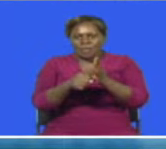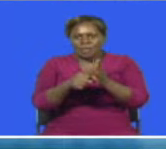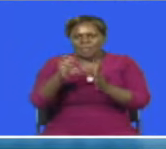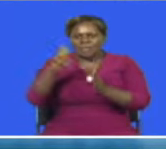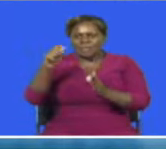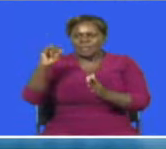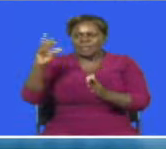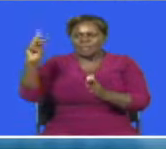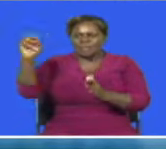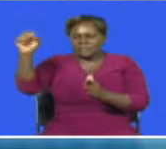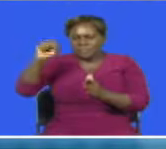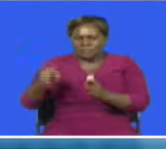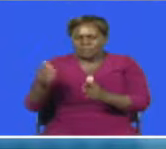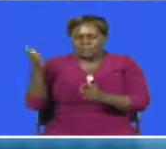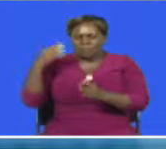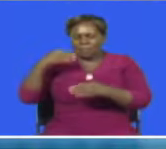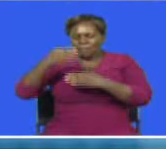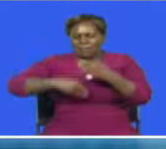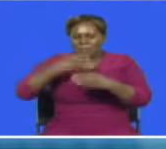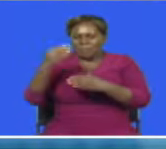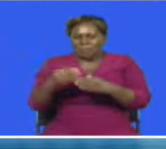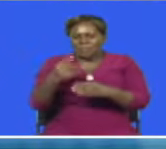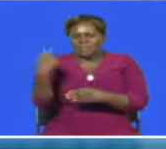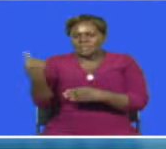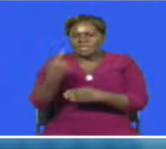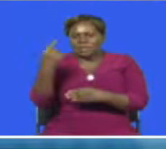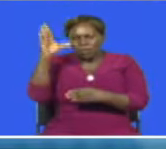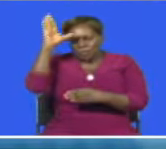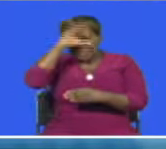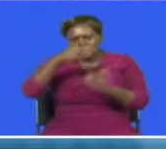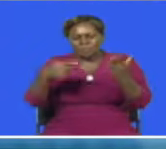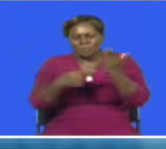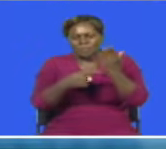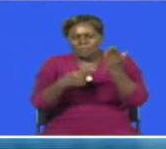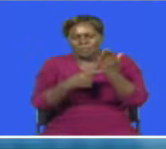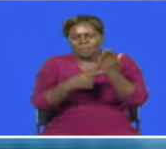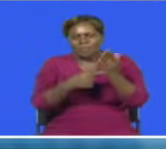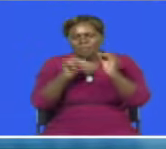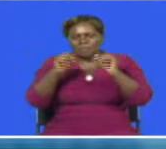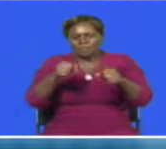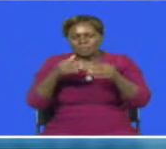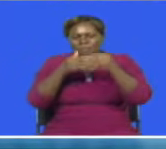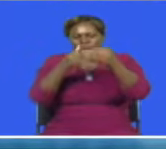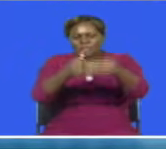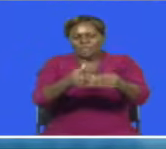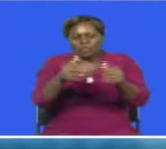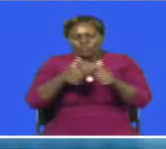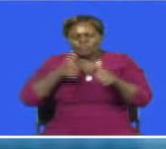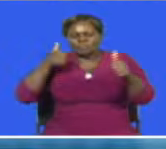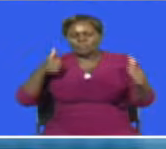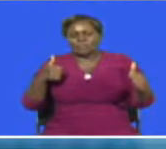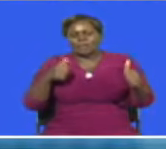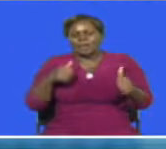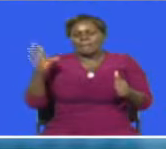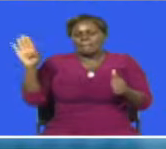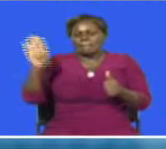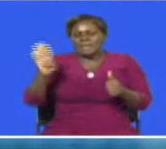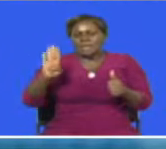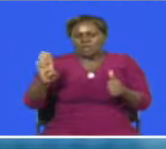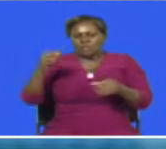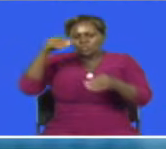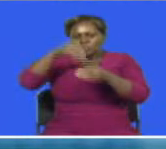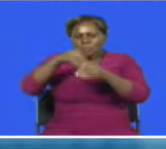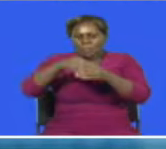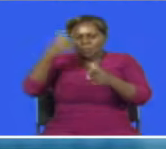eTIMS compliance. Now, for manufacturers, a single missing digital invoice could lead to the rejection of billions in